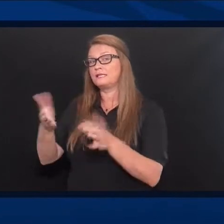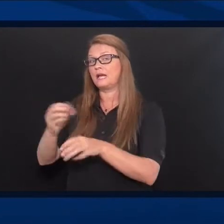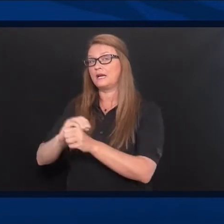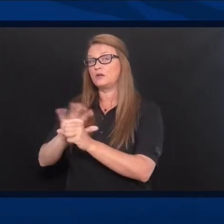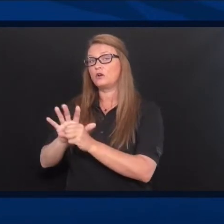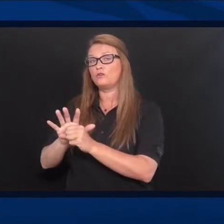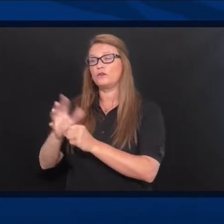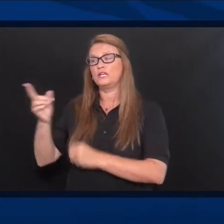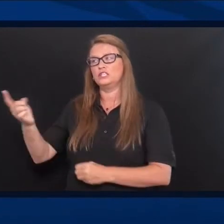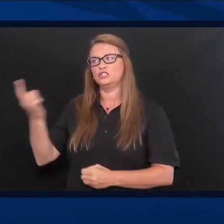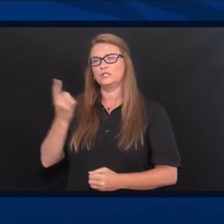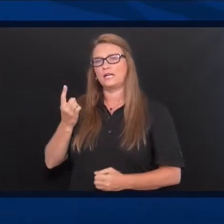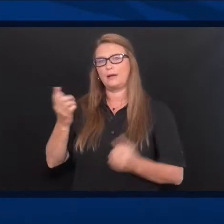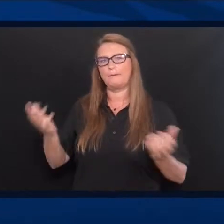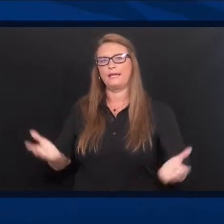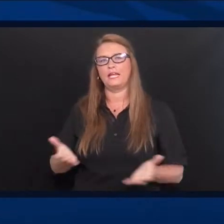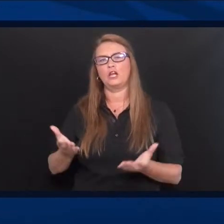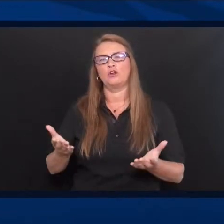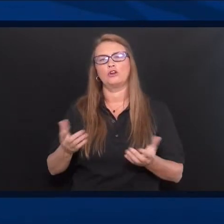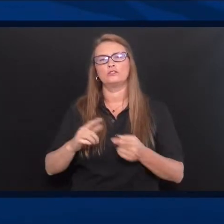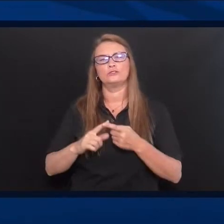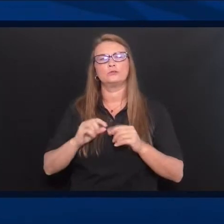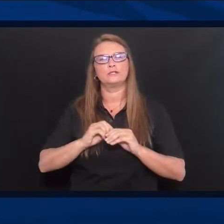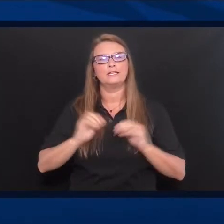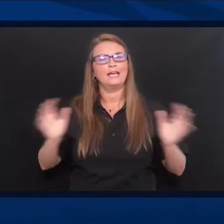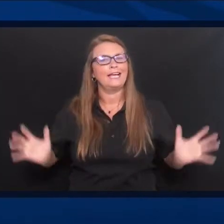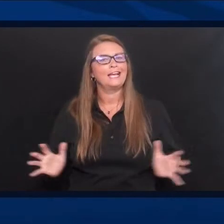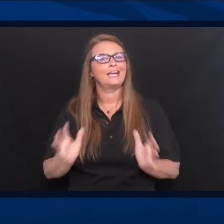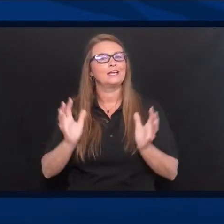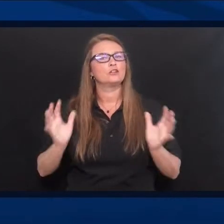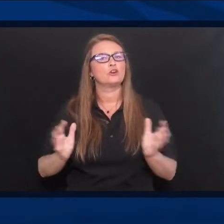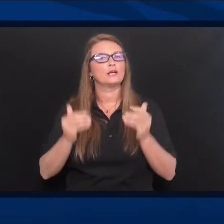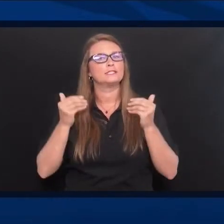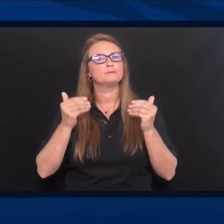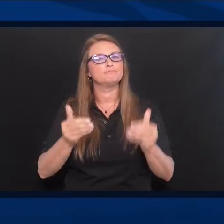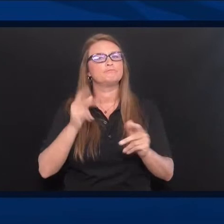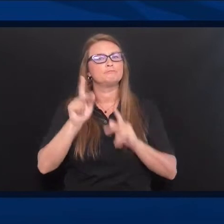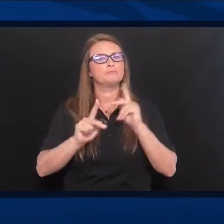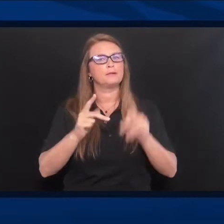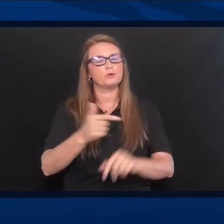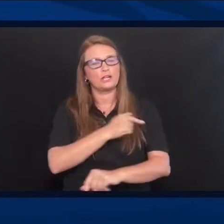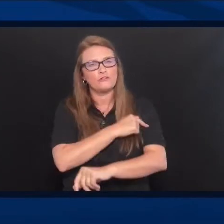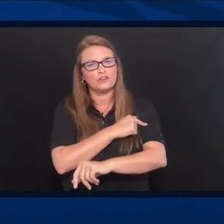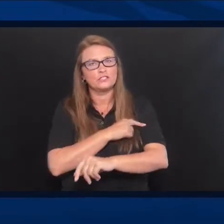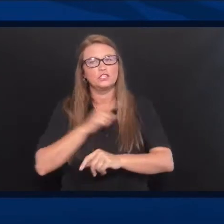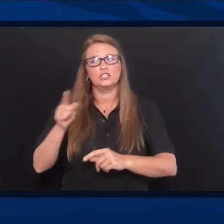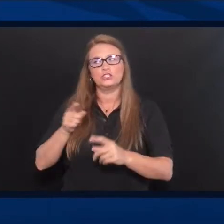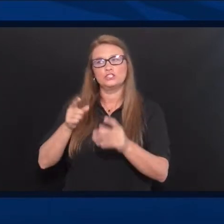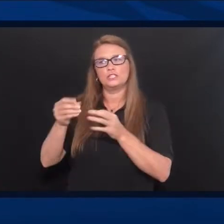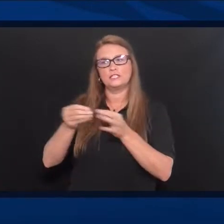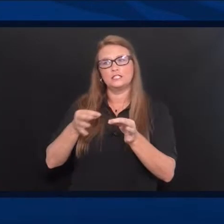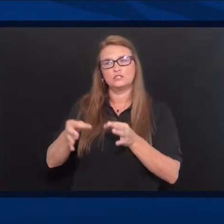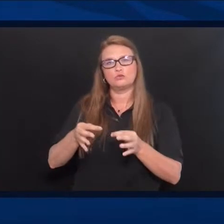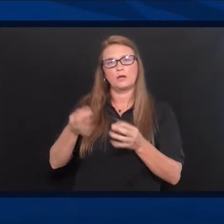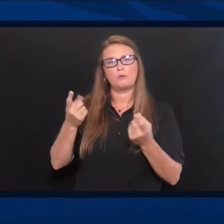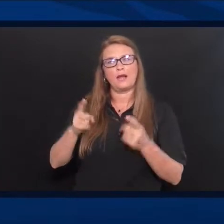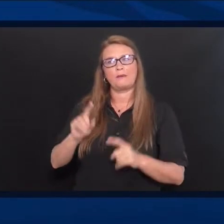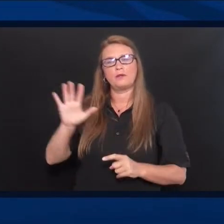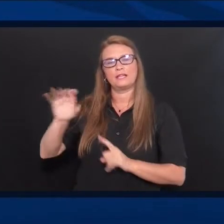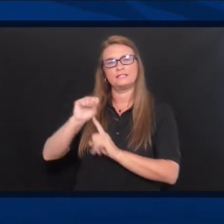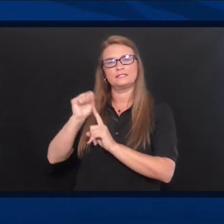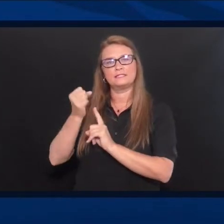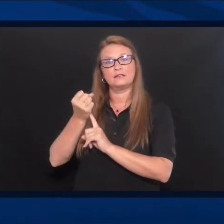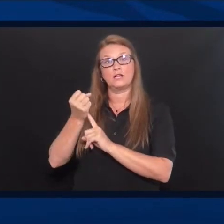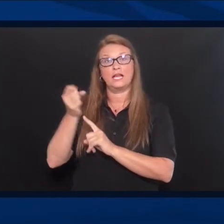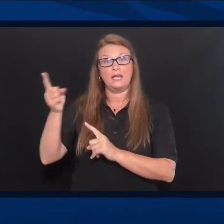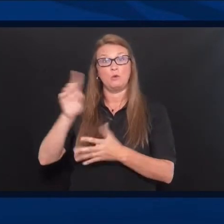here to encourage everyone to get the shot. She described what had happened with his case. He was scheduled